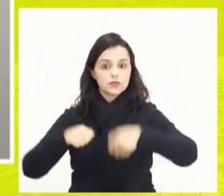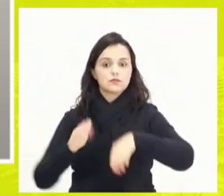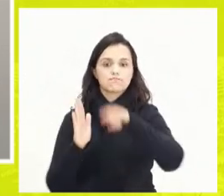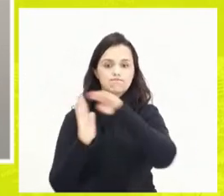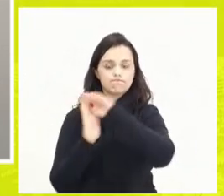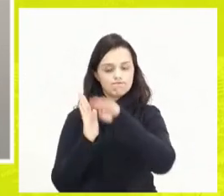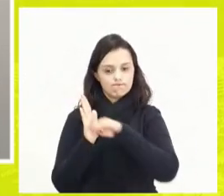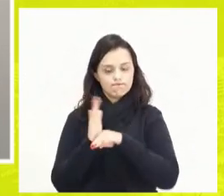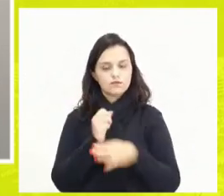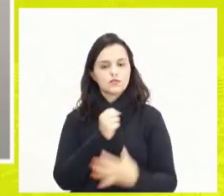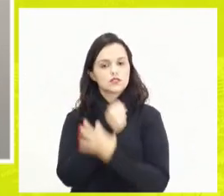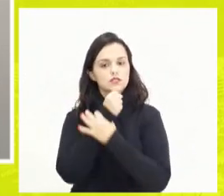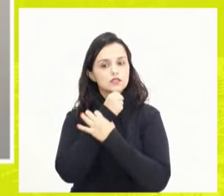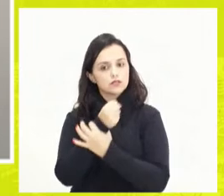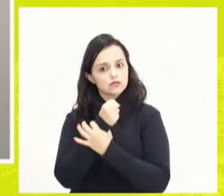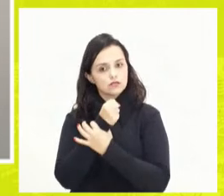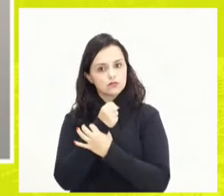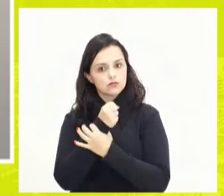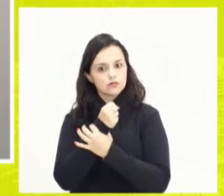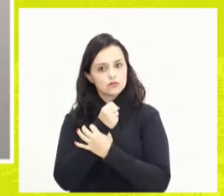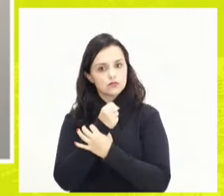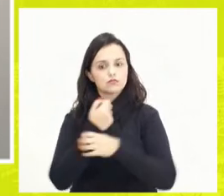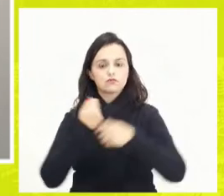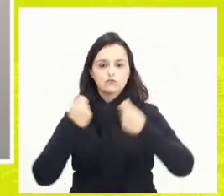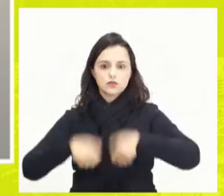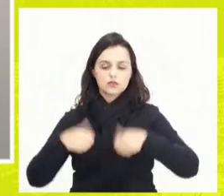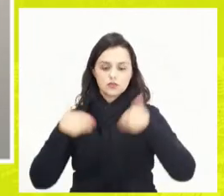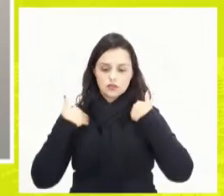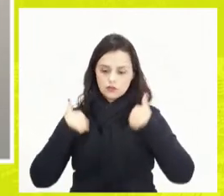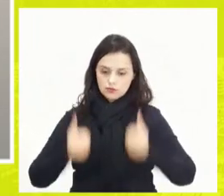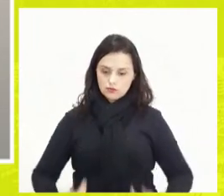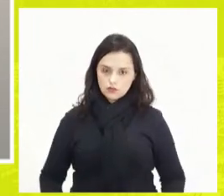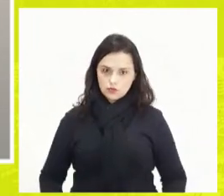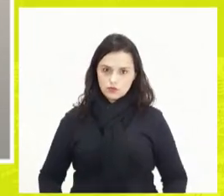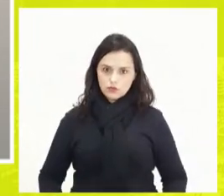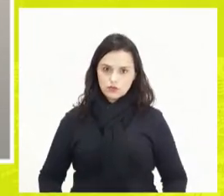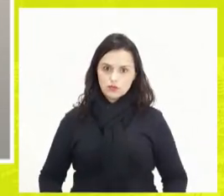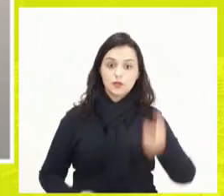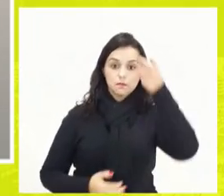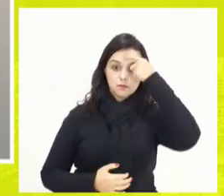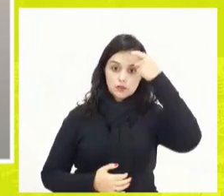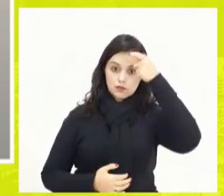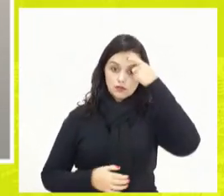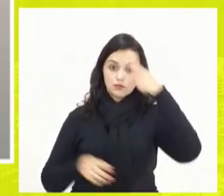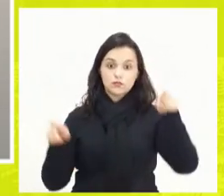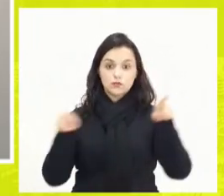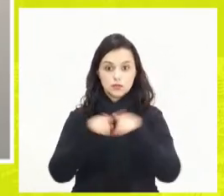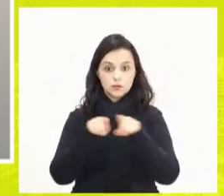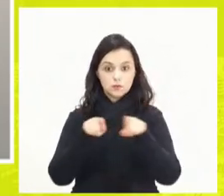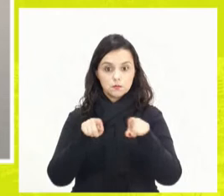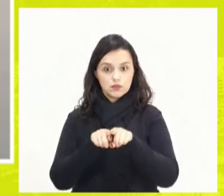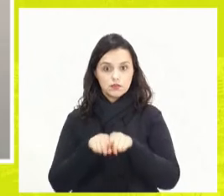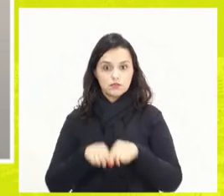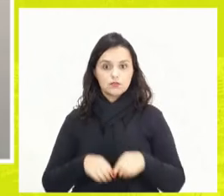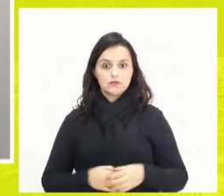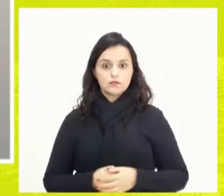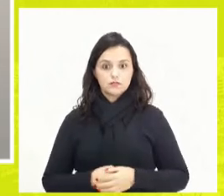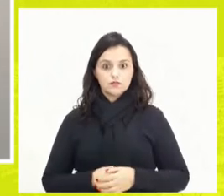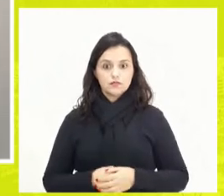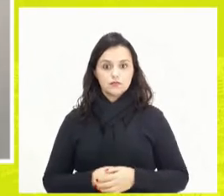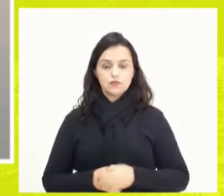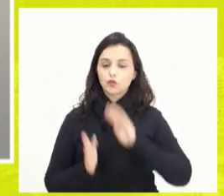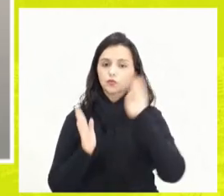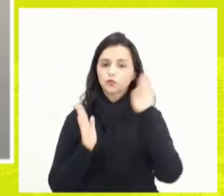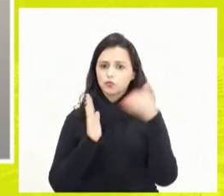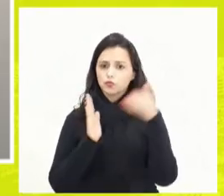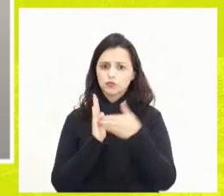with safe protocols we have to reinforce the physical metal and the integrity of all the